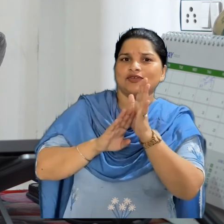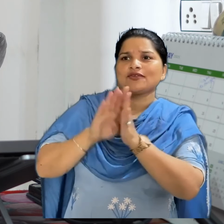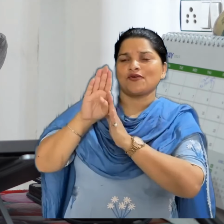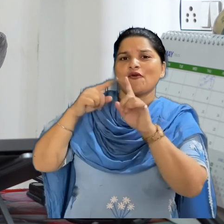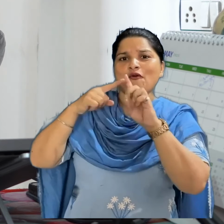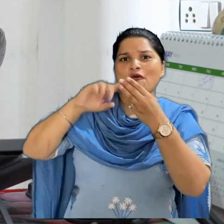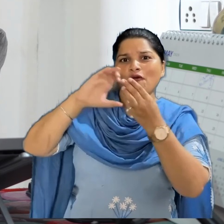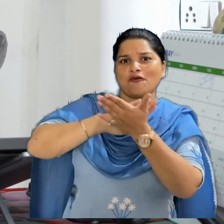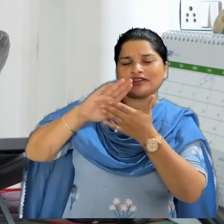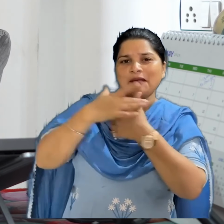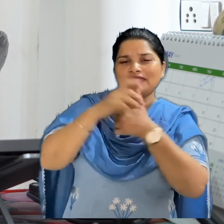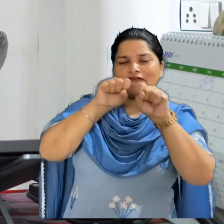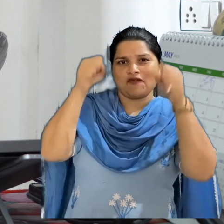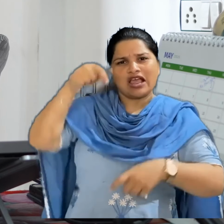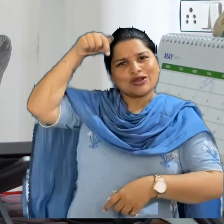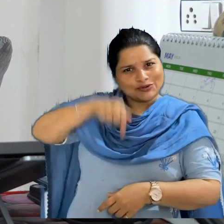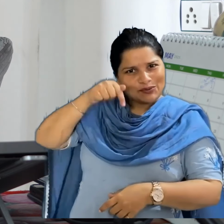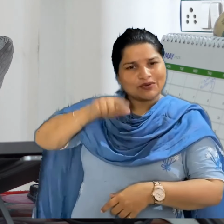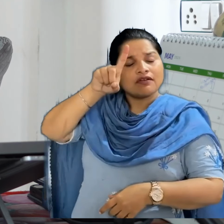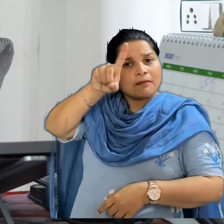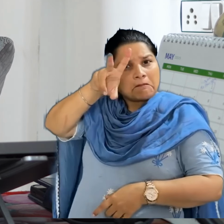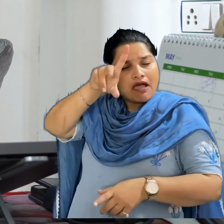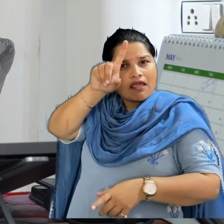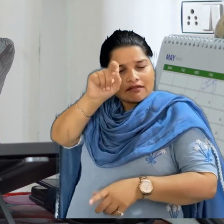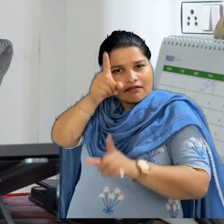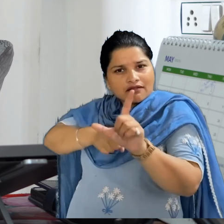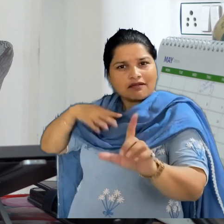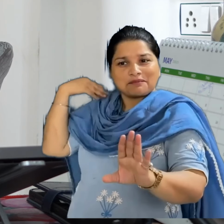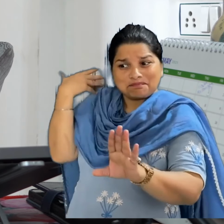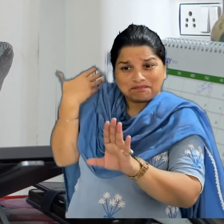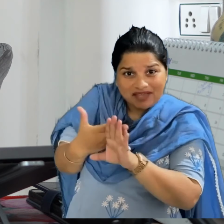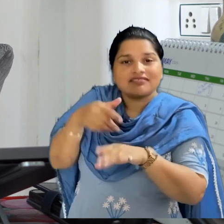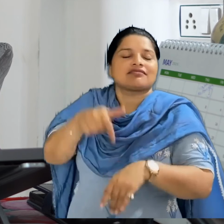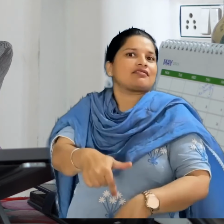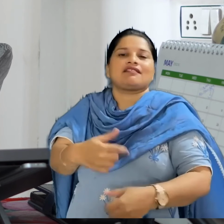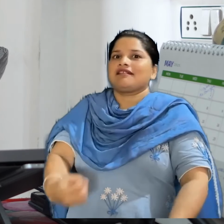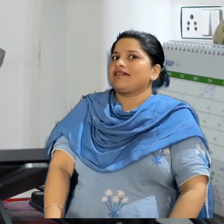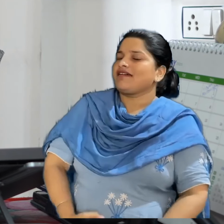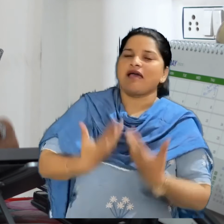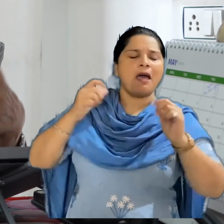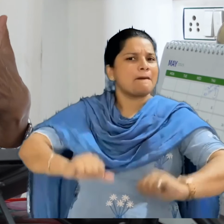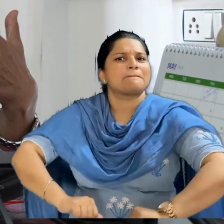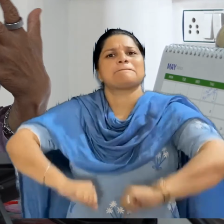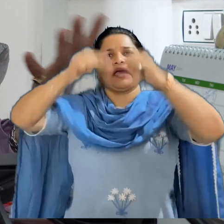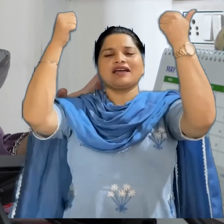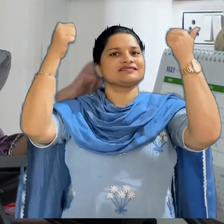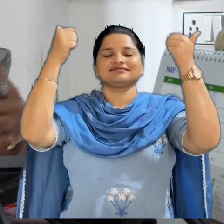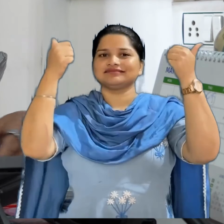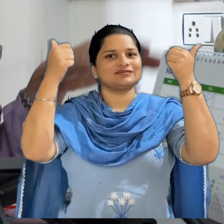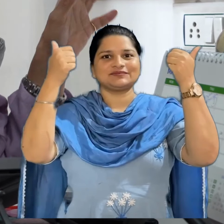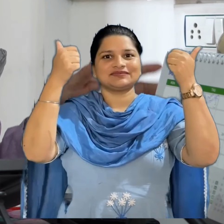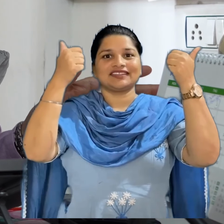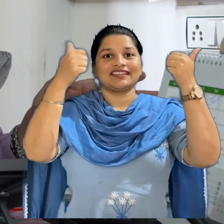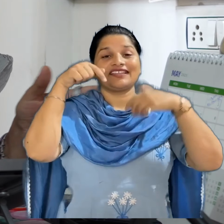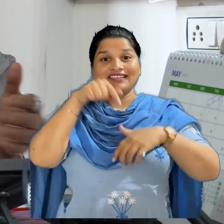Mahindra Foundation today after over 10, 12 years. It is as much of a victory